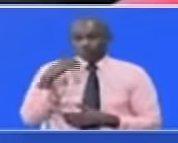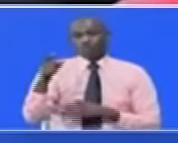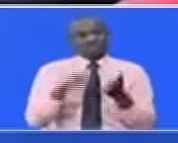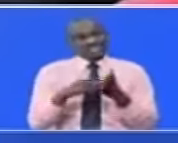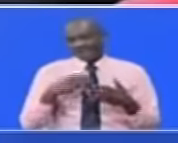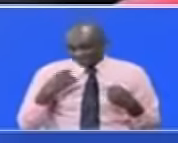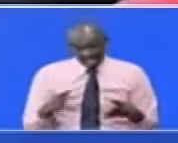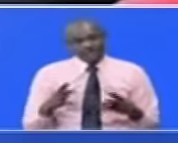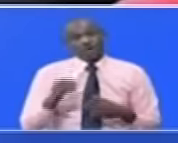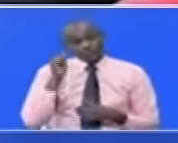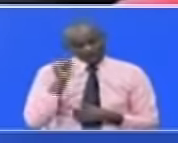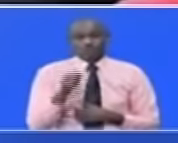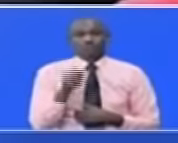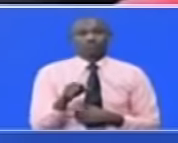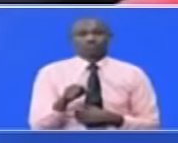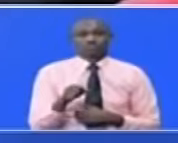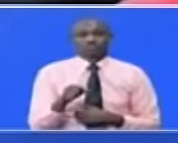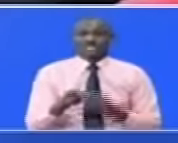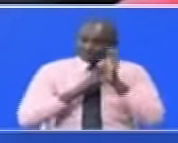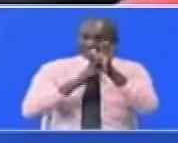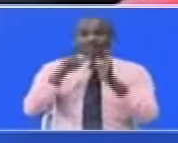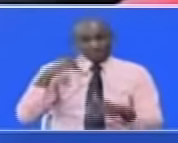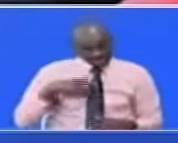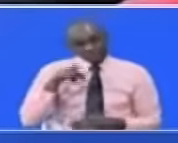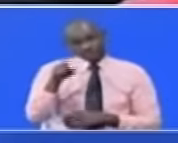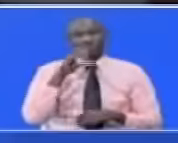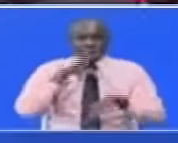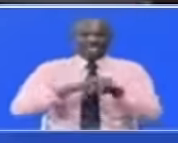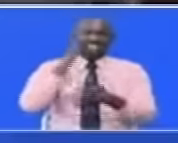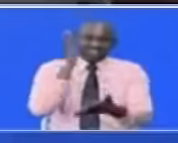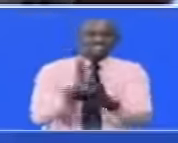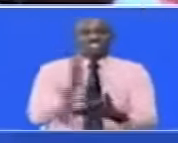so that I can present them and they get justice.